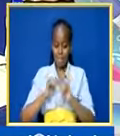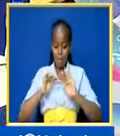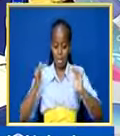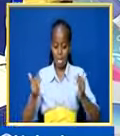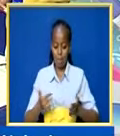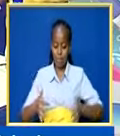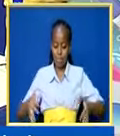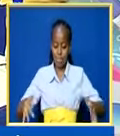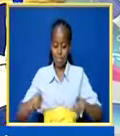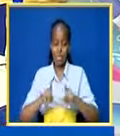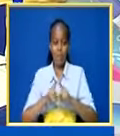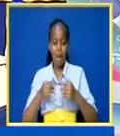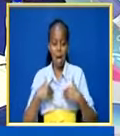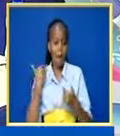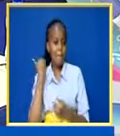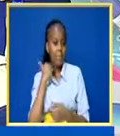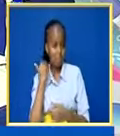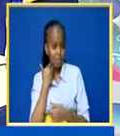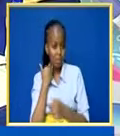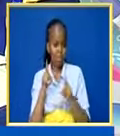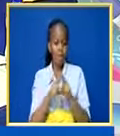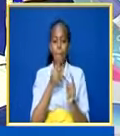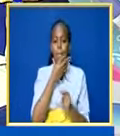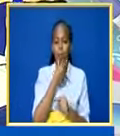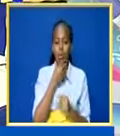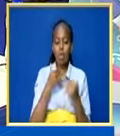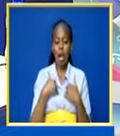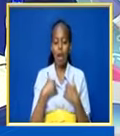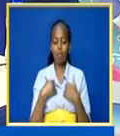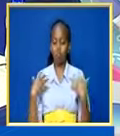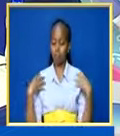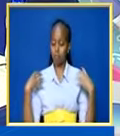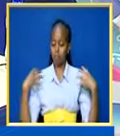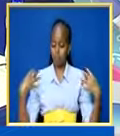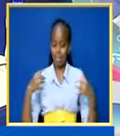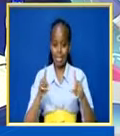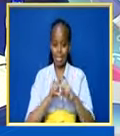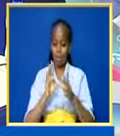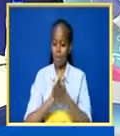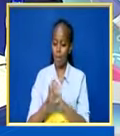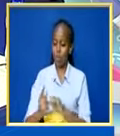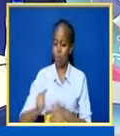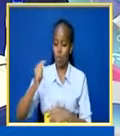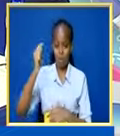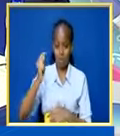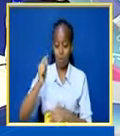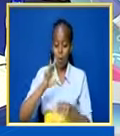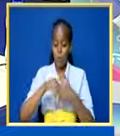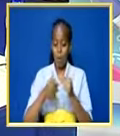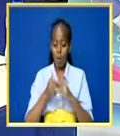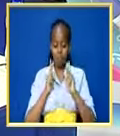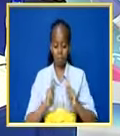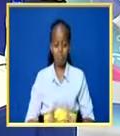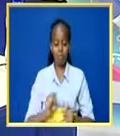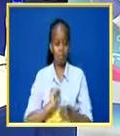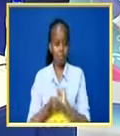broaden, they start menstruating, boys grow chin, hair, they are taller, you know. Those are physical changes. Those are